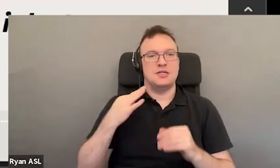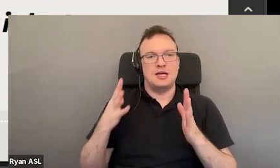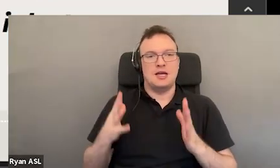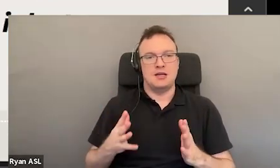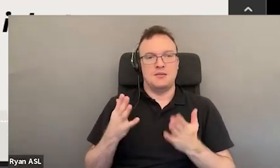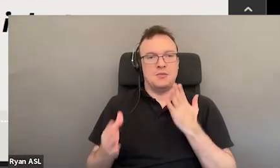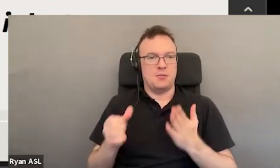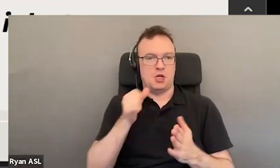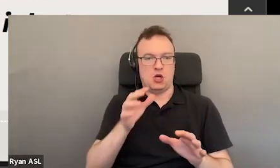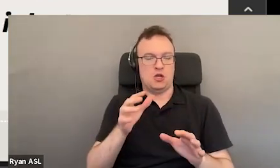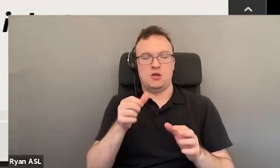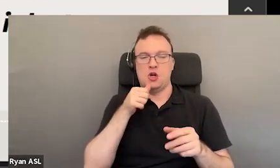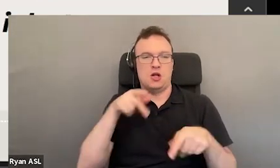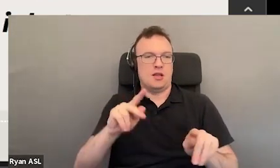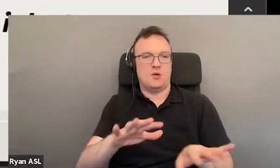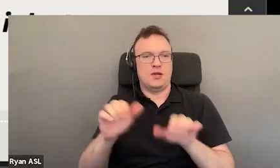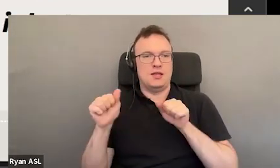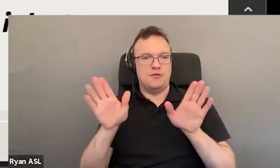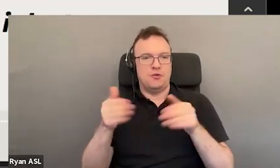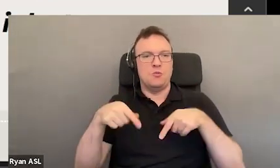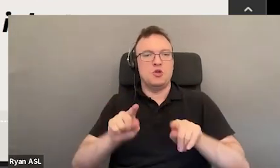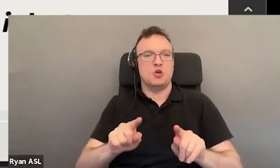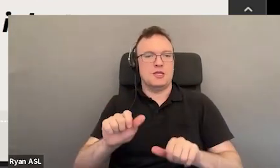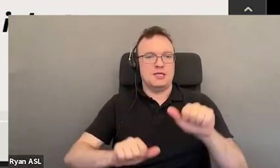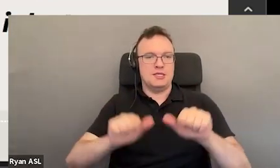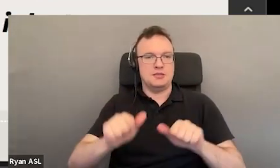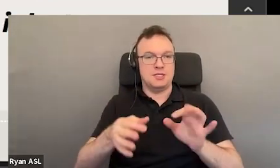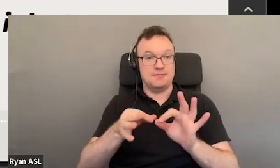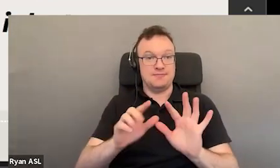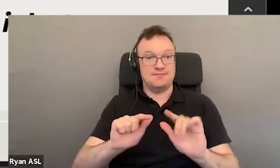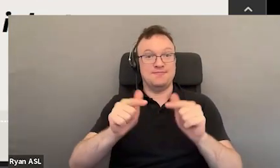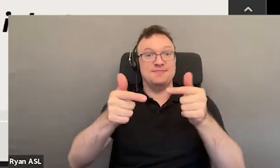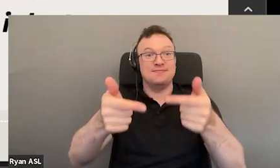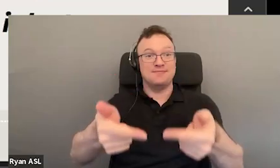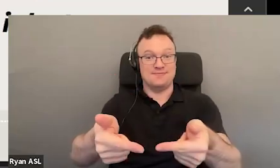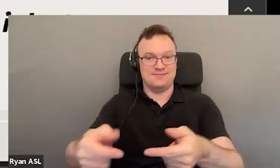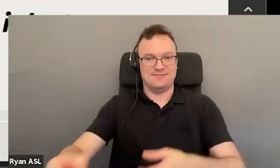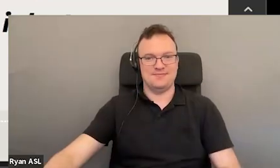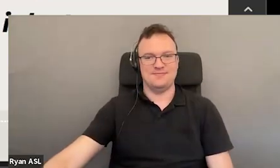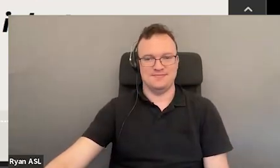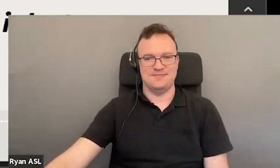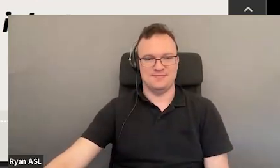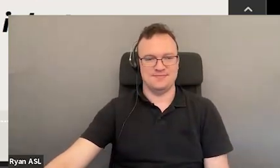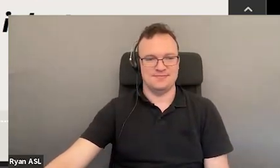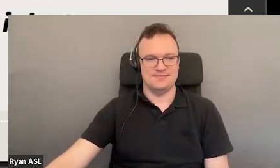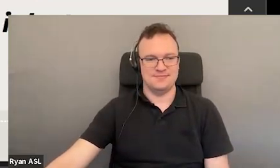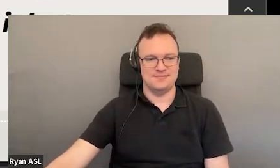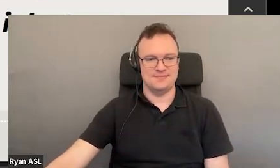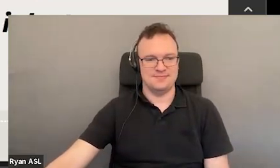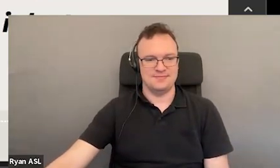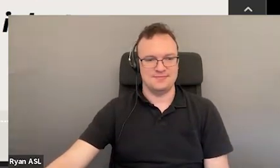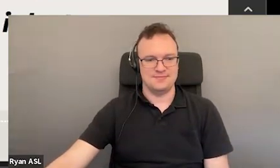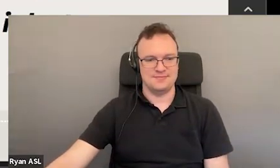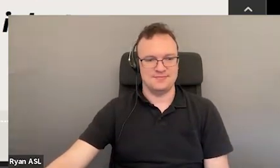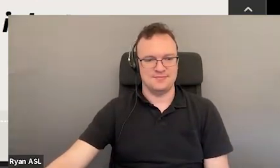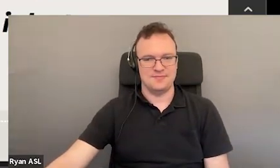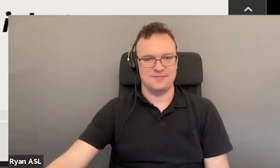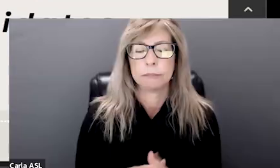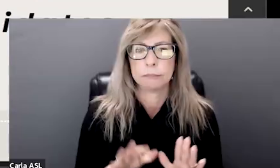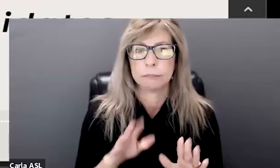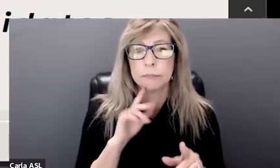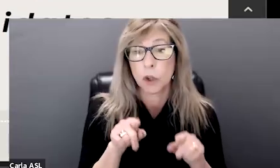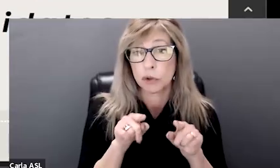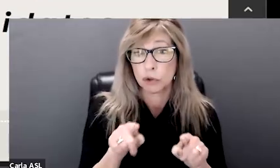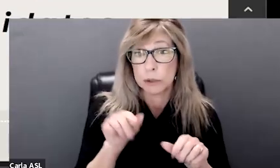not leave the room during this assessment. Over the course of the assessment, your team members enter the